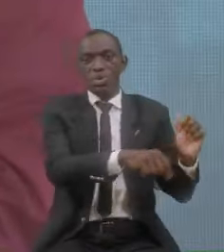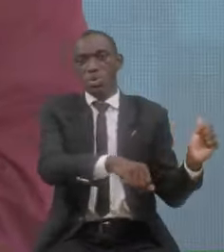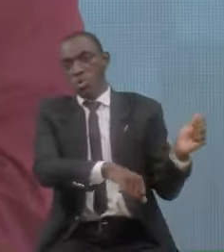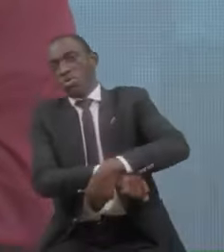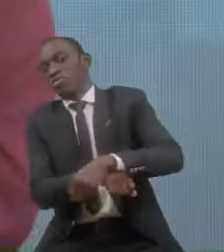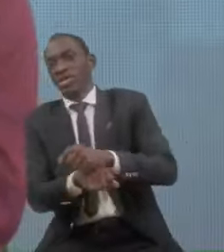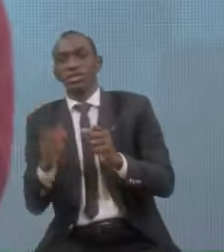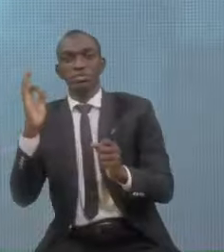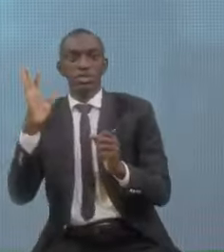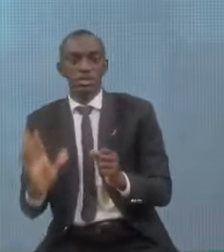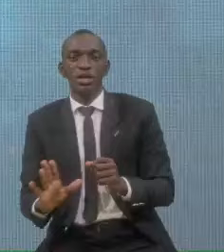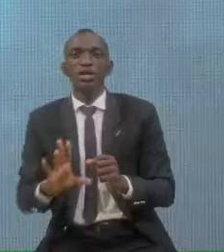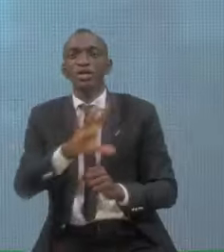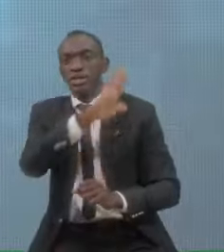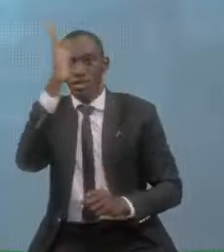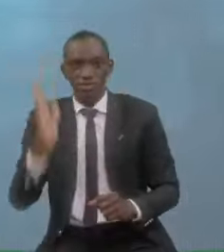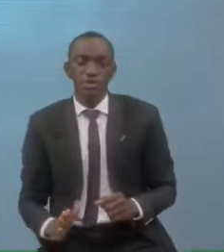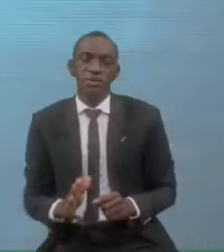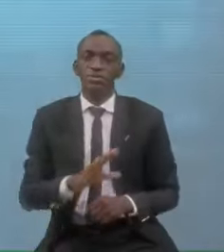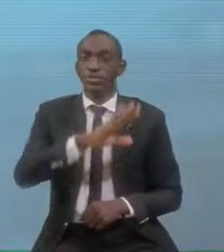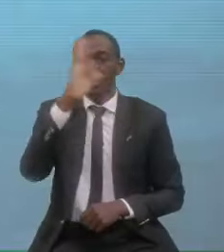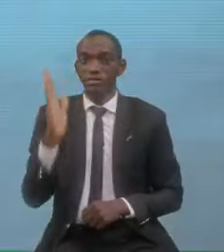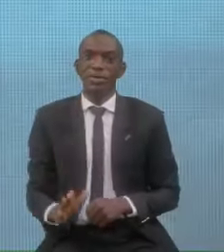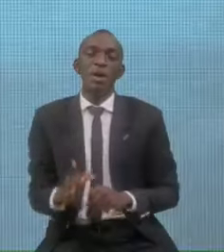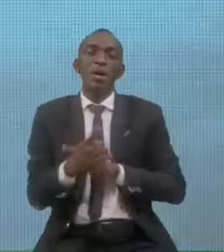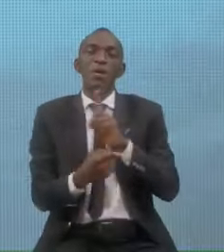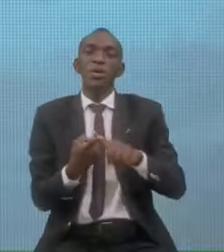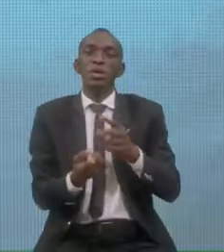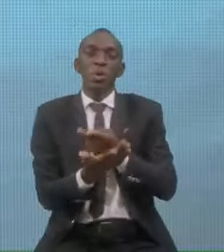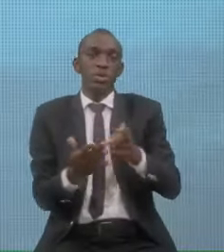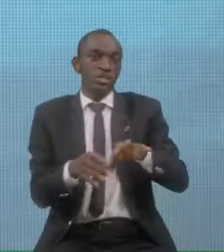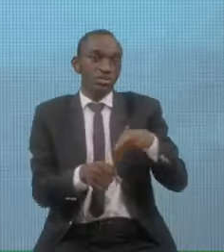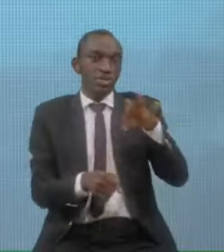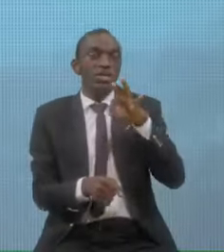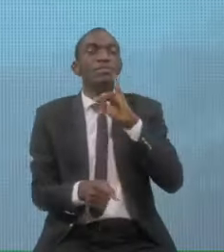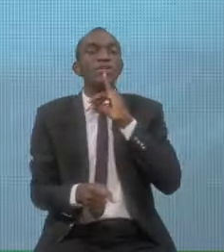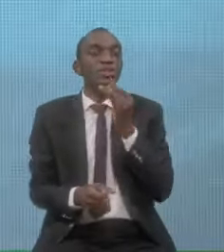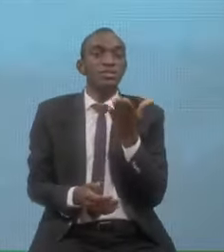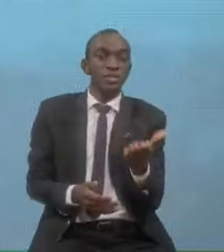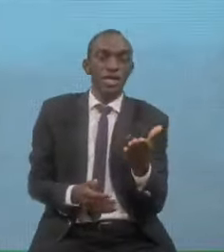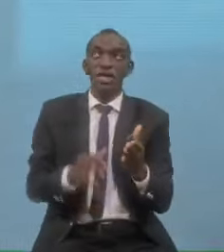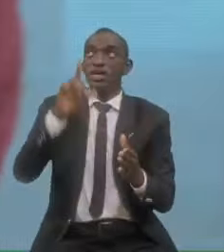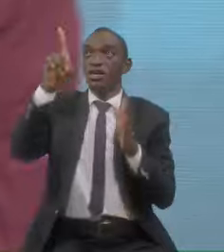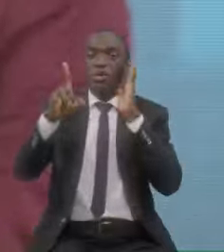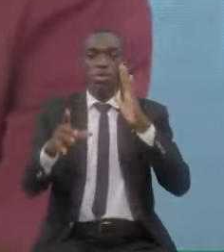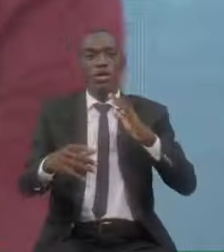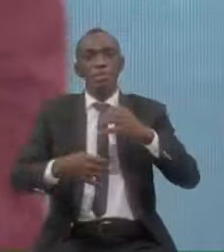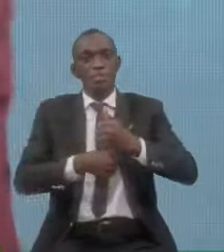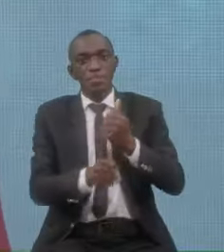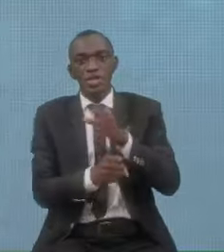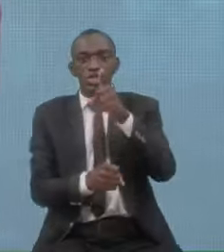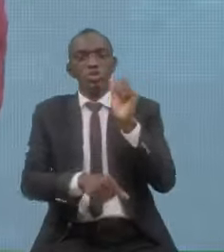never, never. When the Holy Ghost is there, he'll make you a prevailing minister